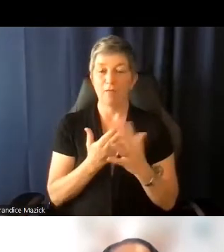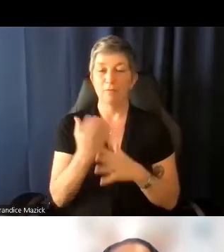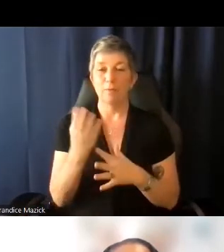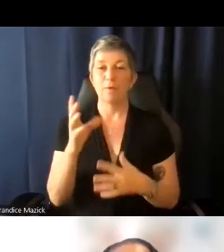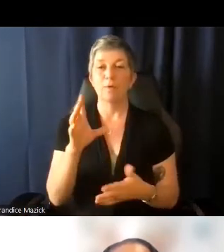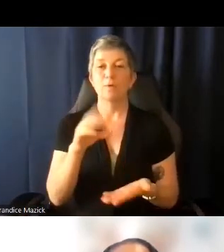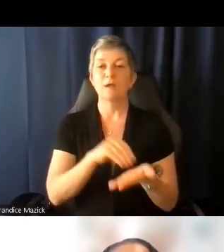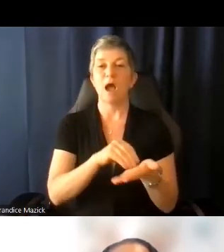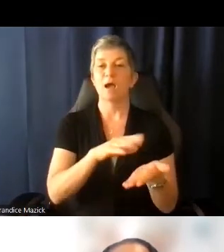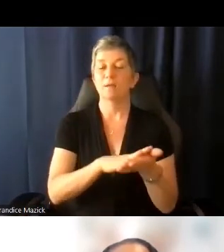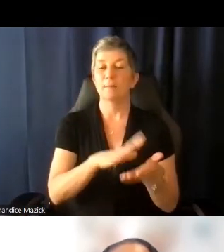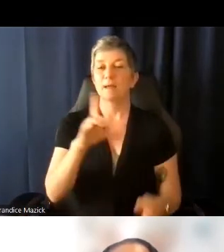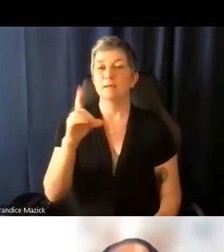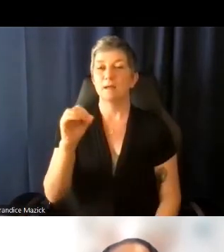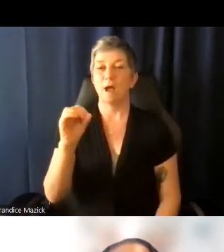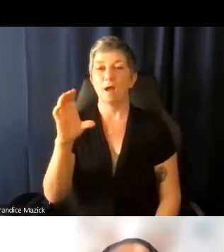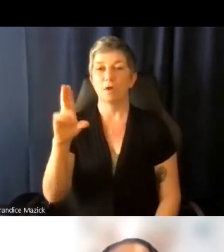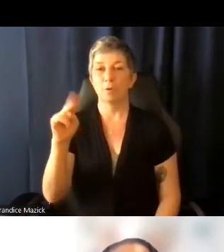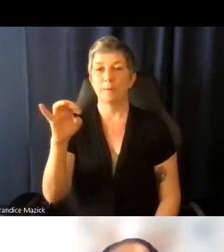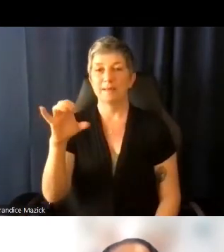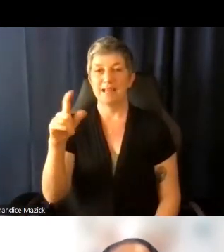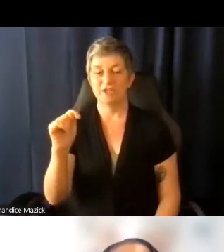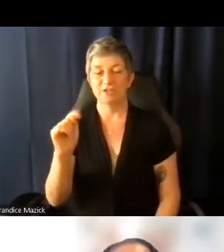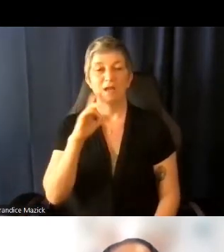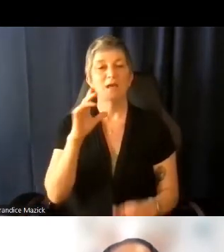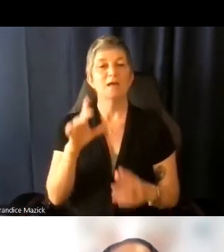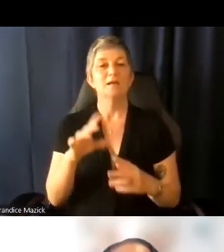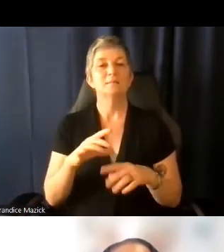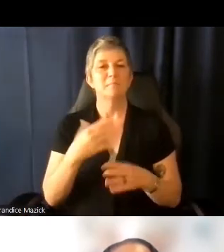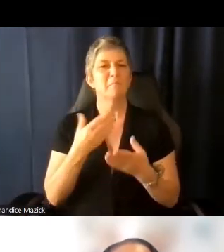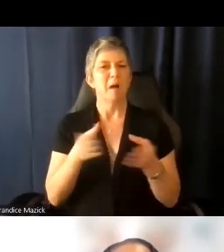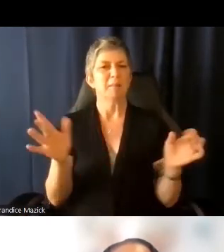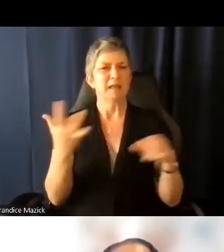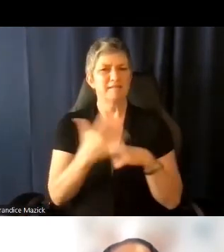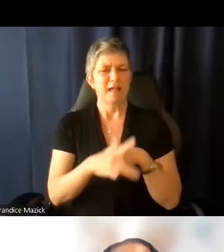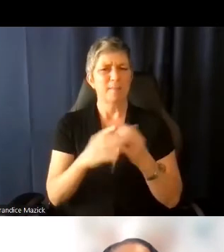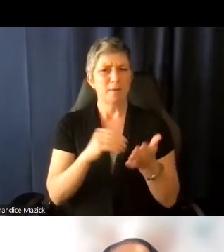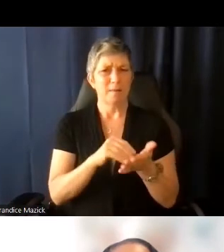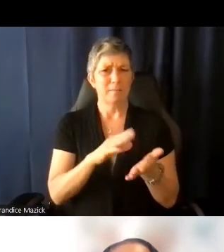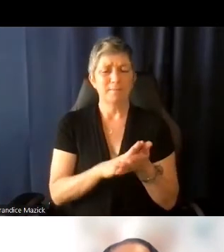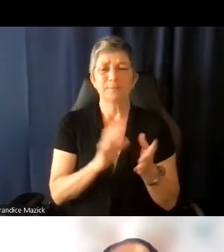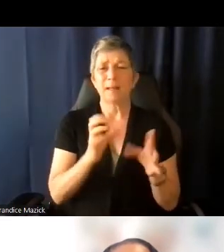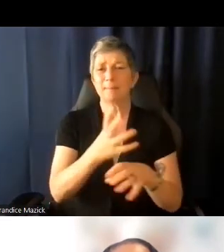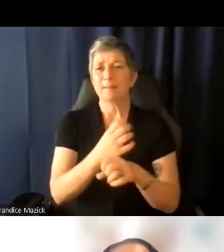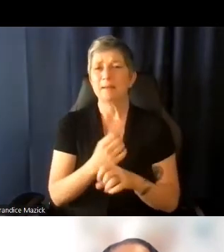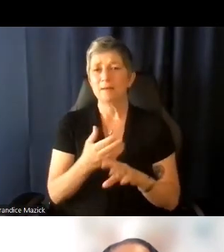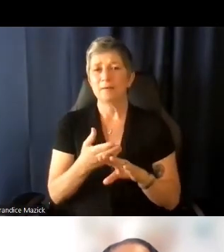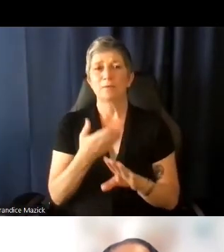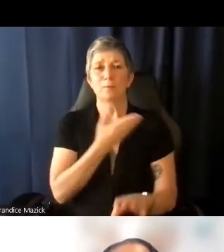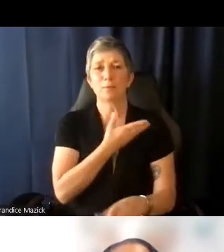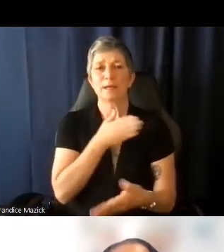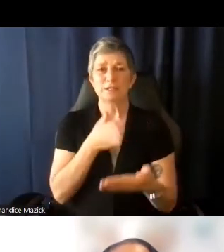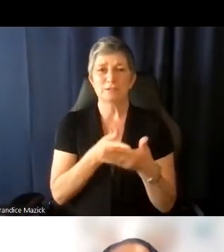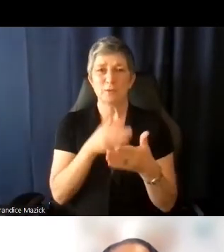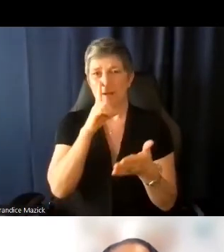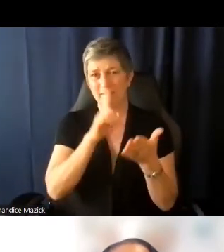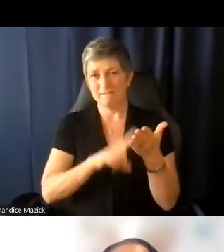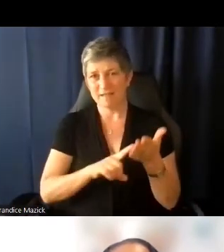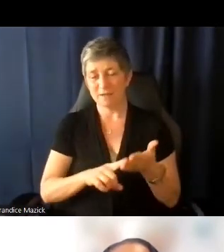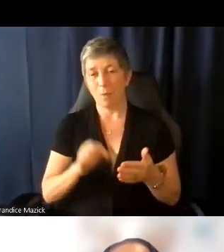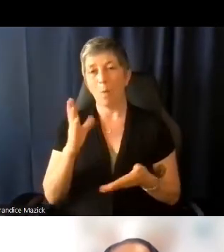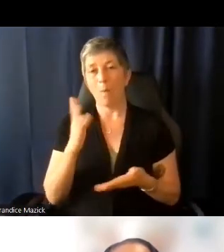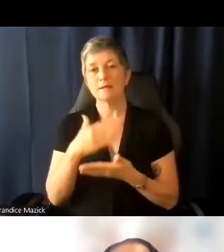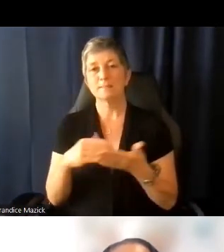documentation, especially publicly available documents that can be obtained during pre-suit investigations or as part of